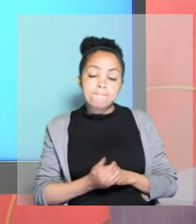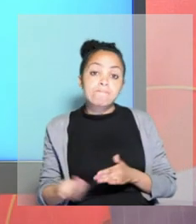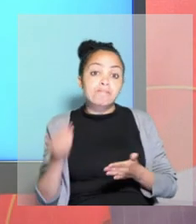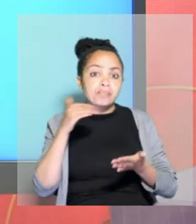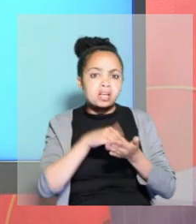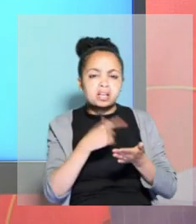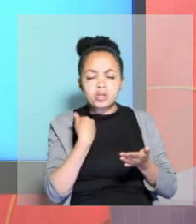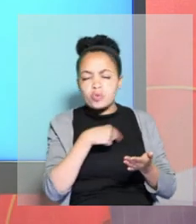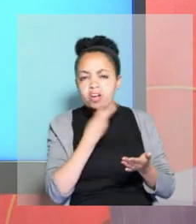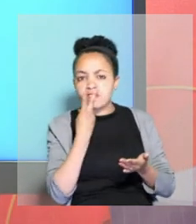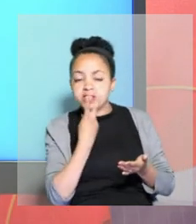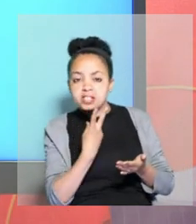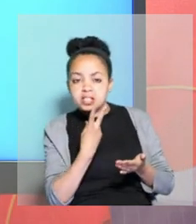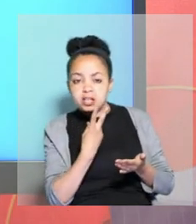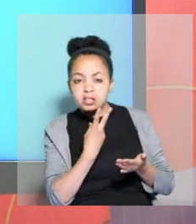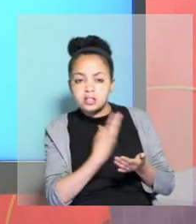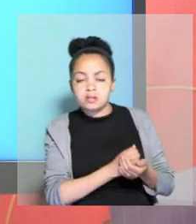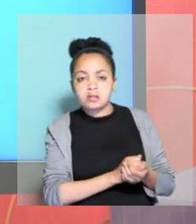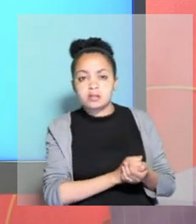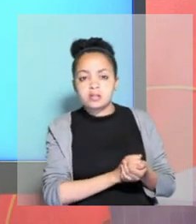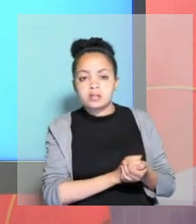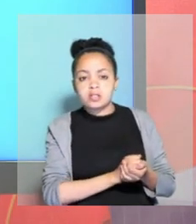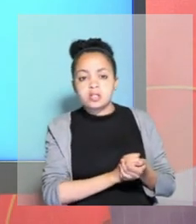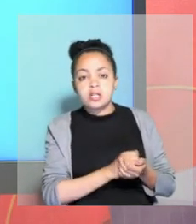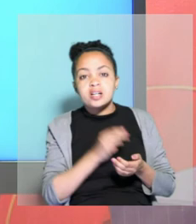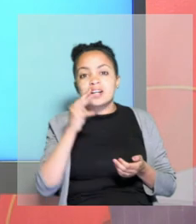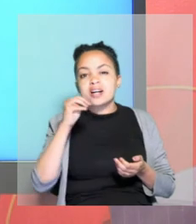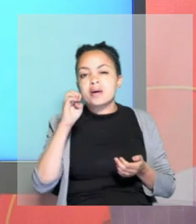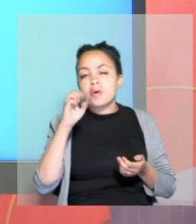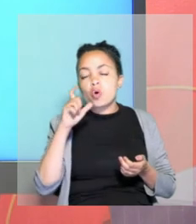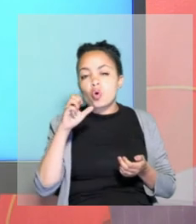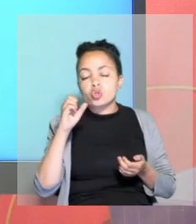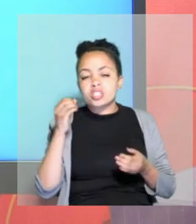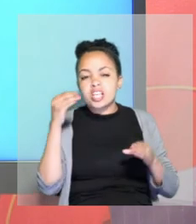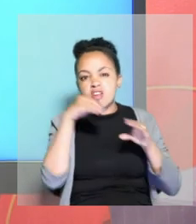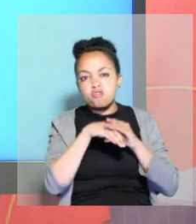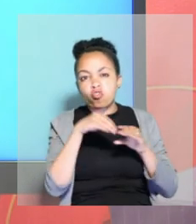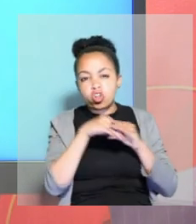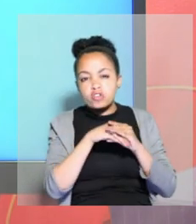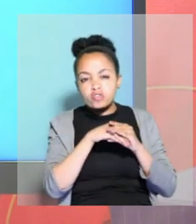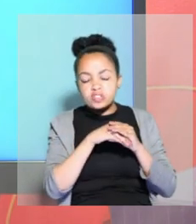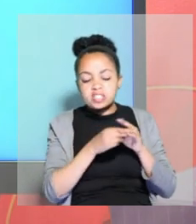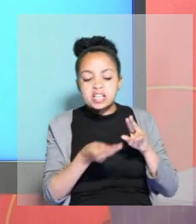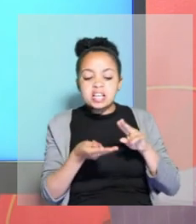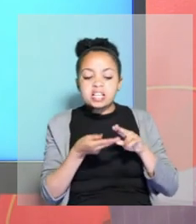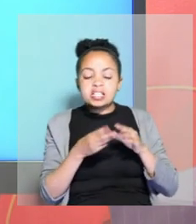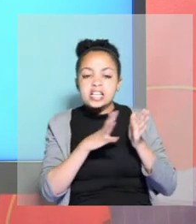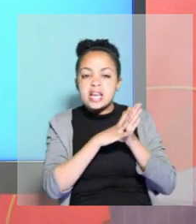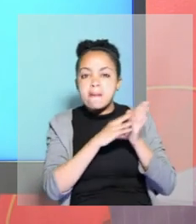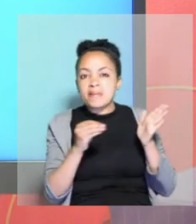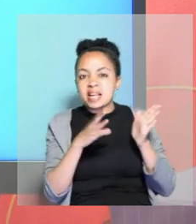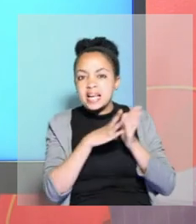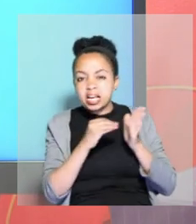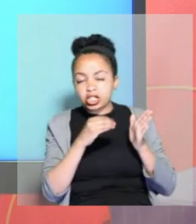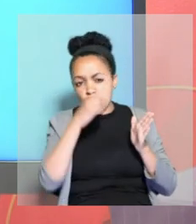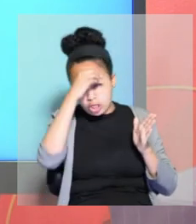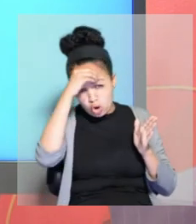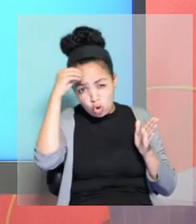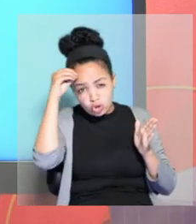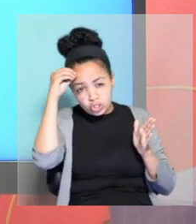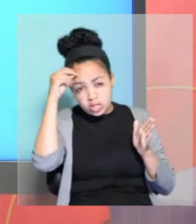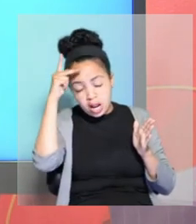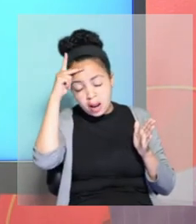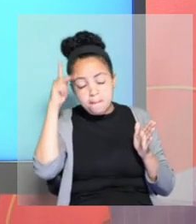and again we have seen as moses can be evolved the application of the original